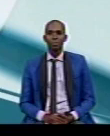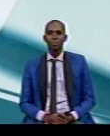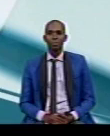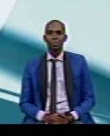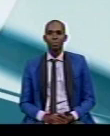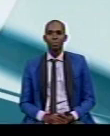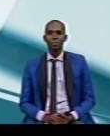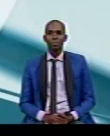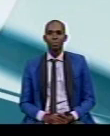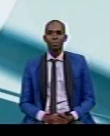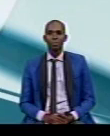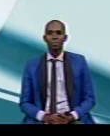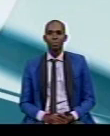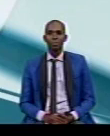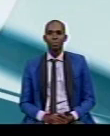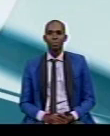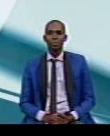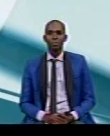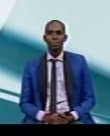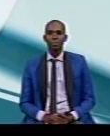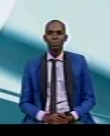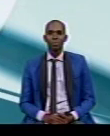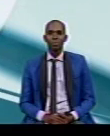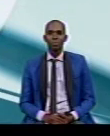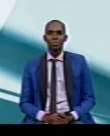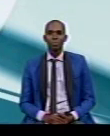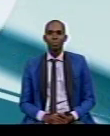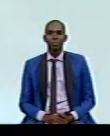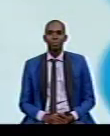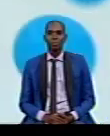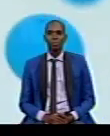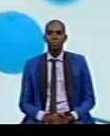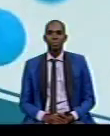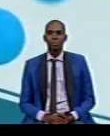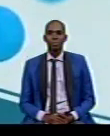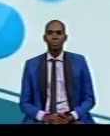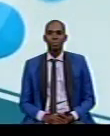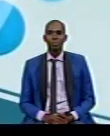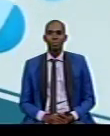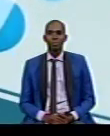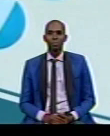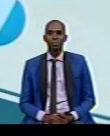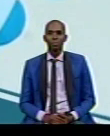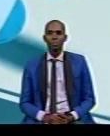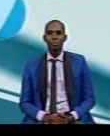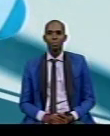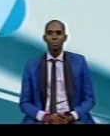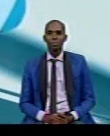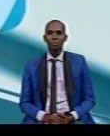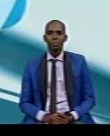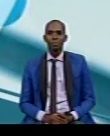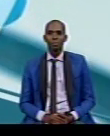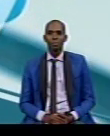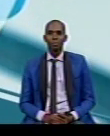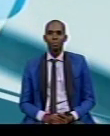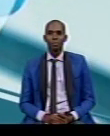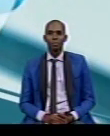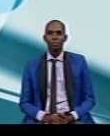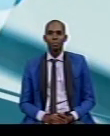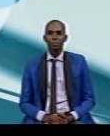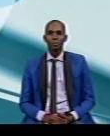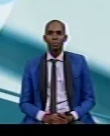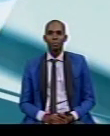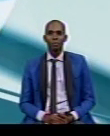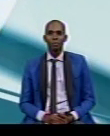moment of decision, turning away from everything that is evil and turning to